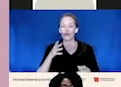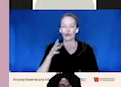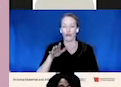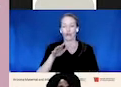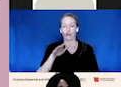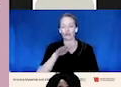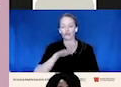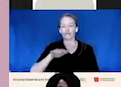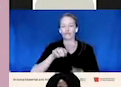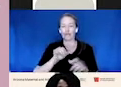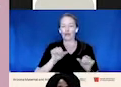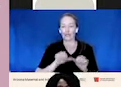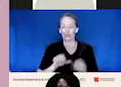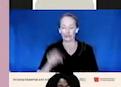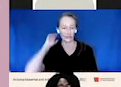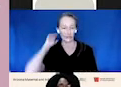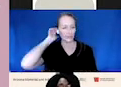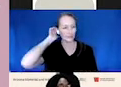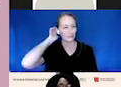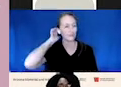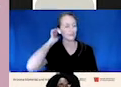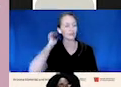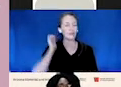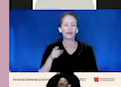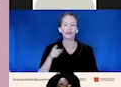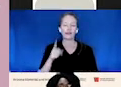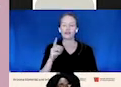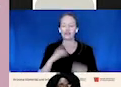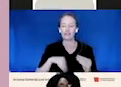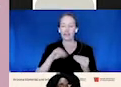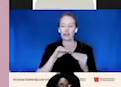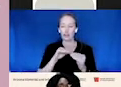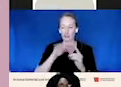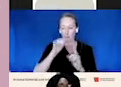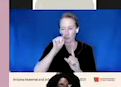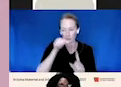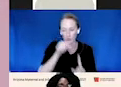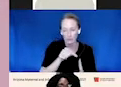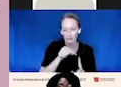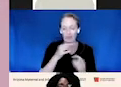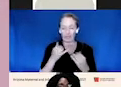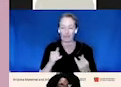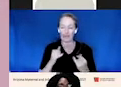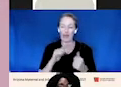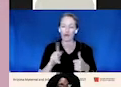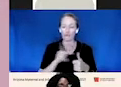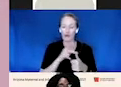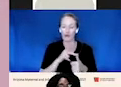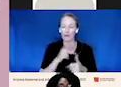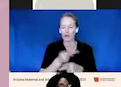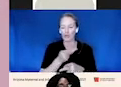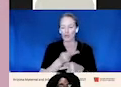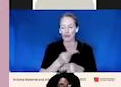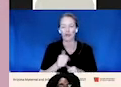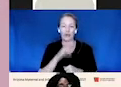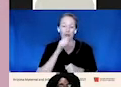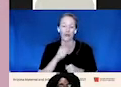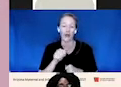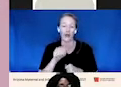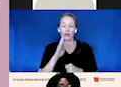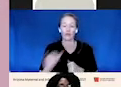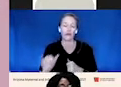So this is a little bit more granular. Now we're looking at primary care area. So not necessarily by county, but by primary care